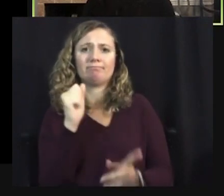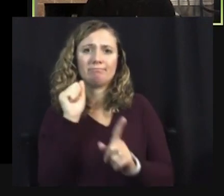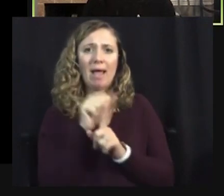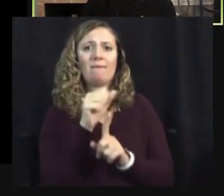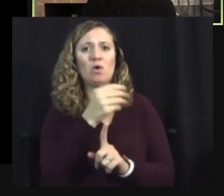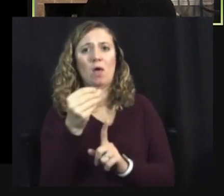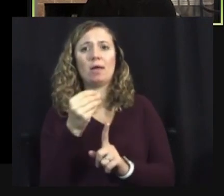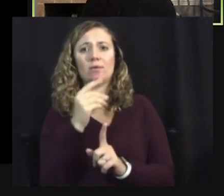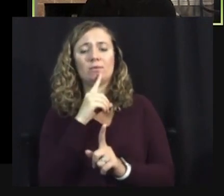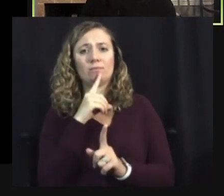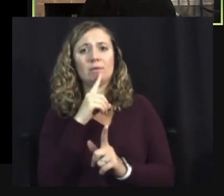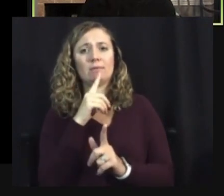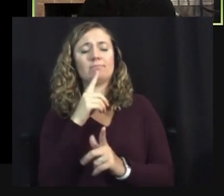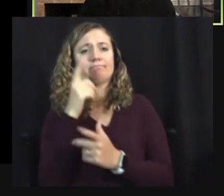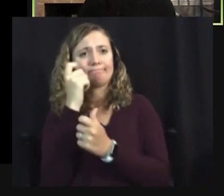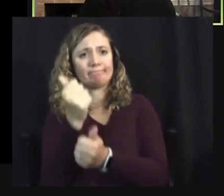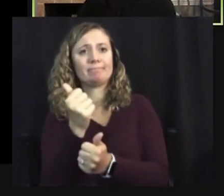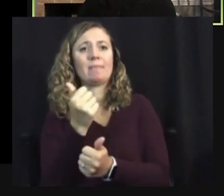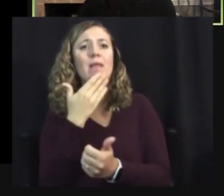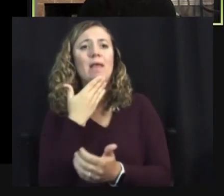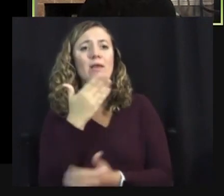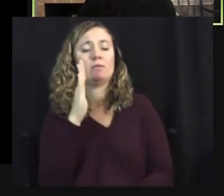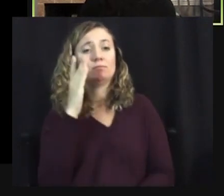your stories to us.